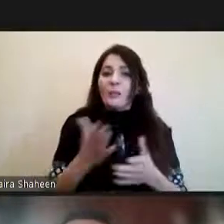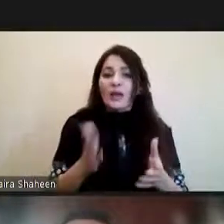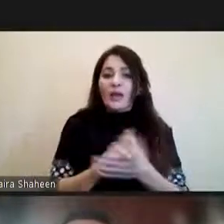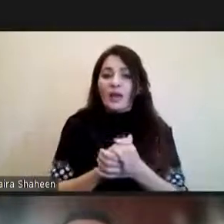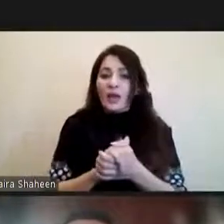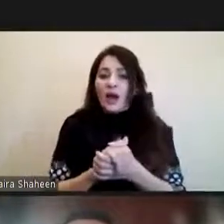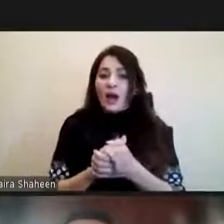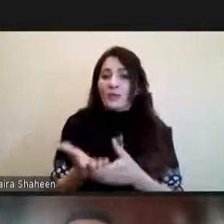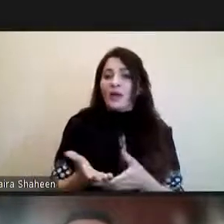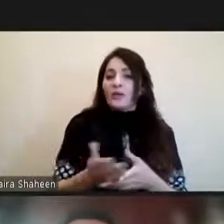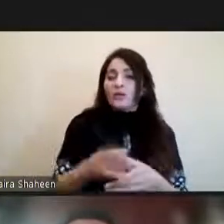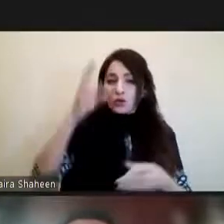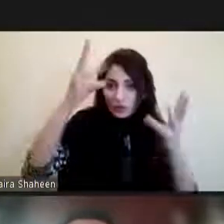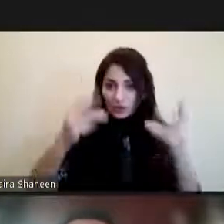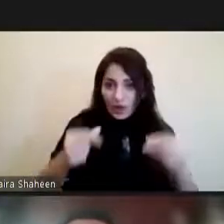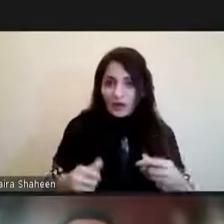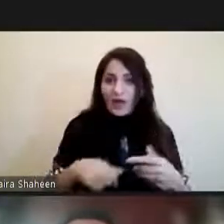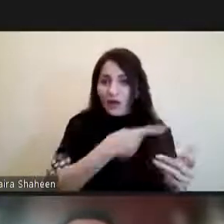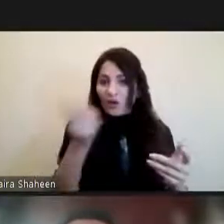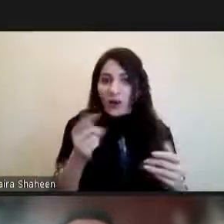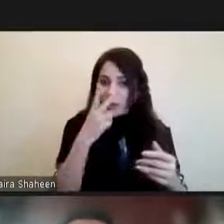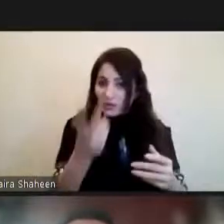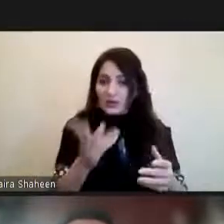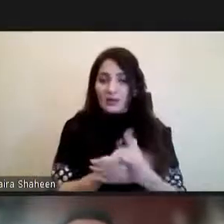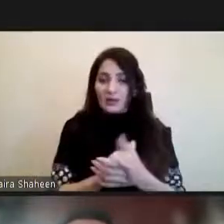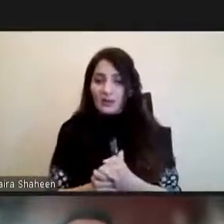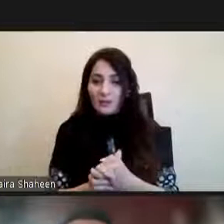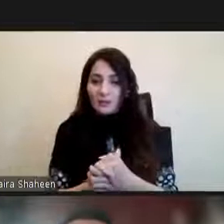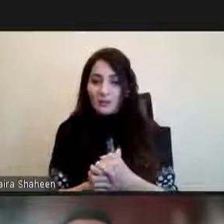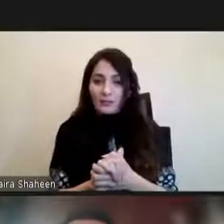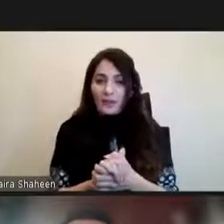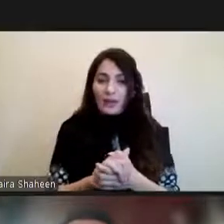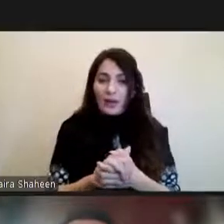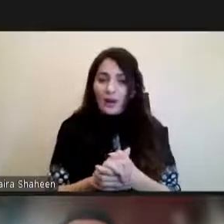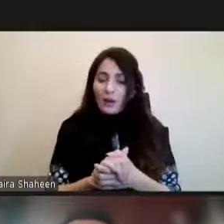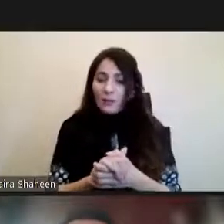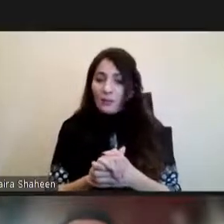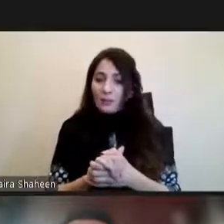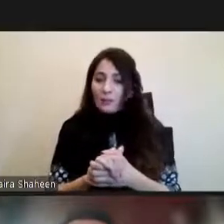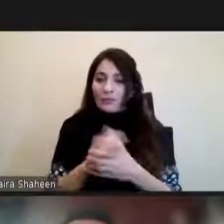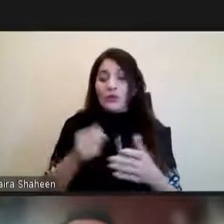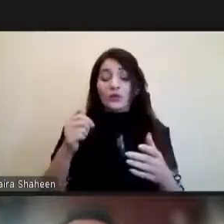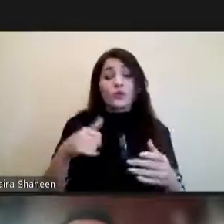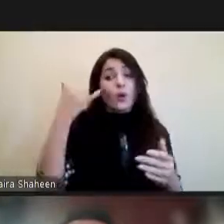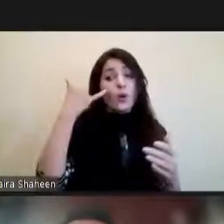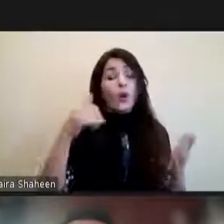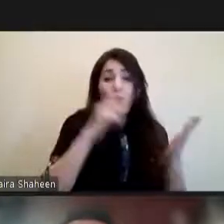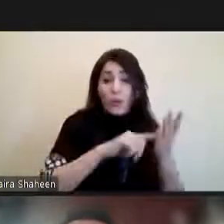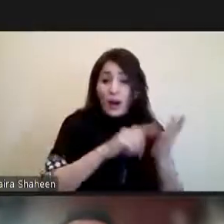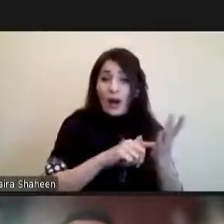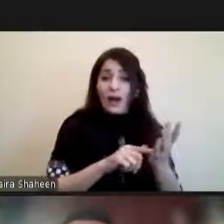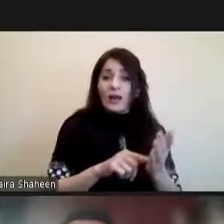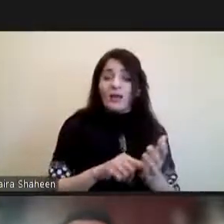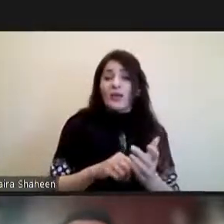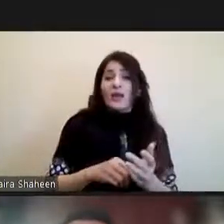data when we collected the data for these countries. And we found that the mobile disability gap in ownerships in these countries are